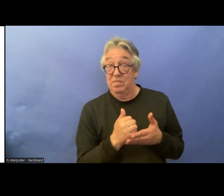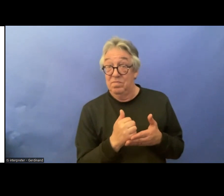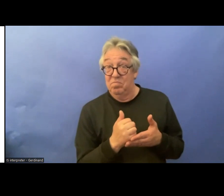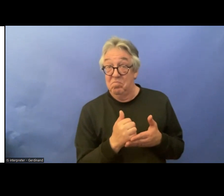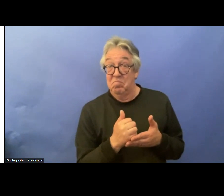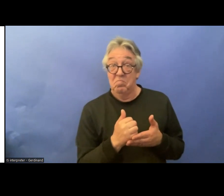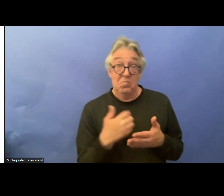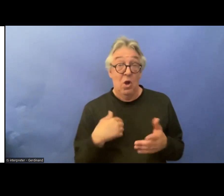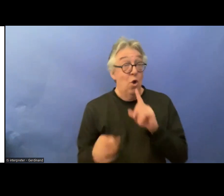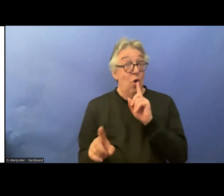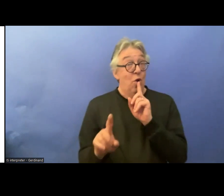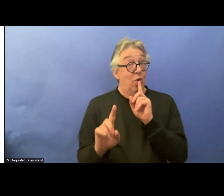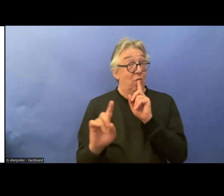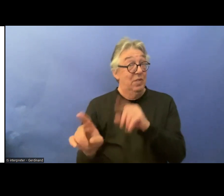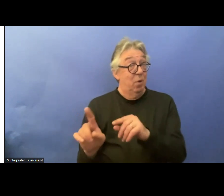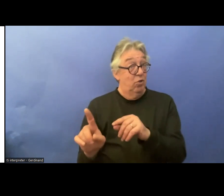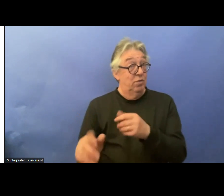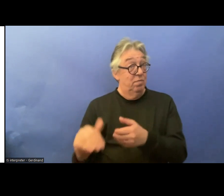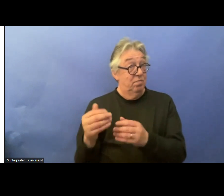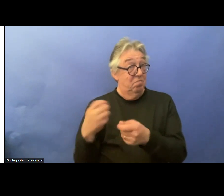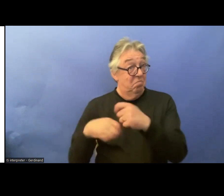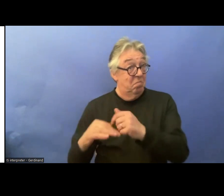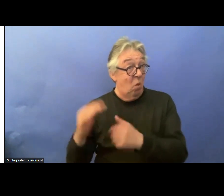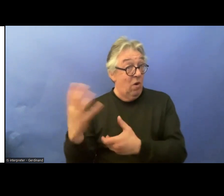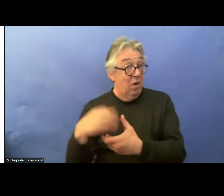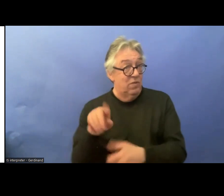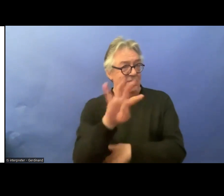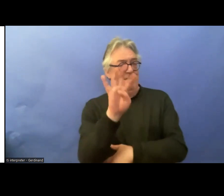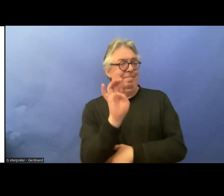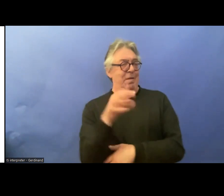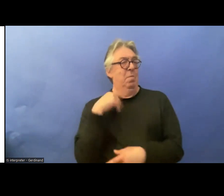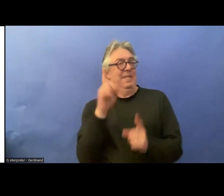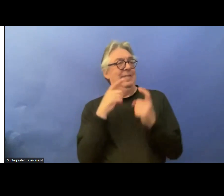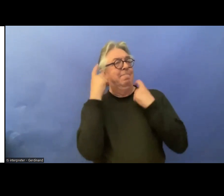inclusivity of the response. And